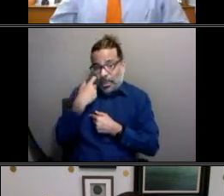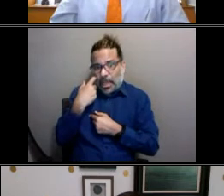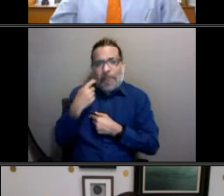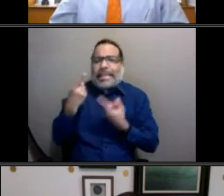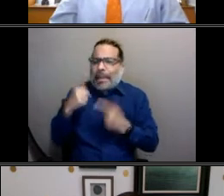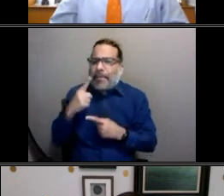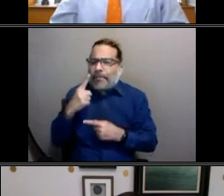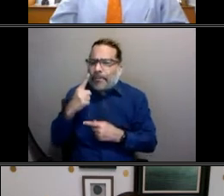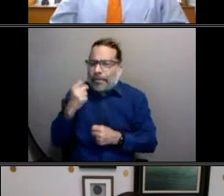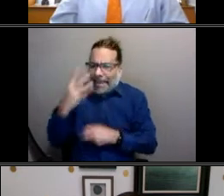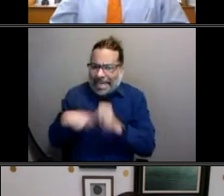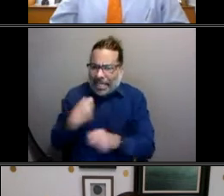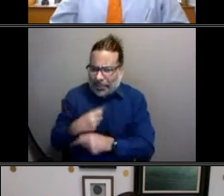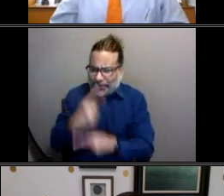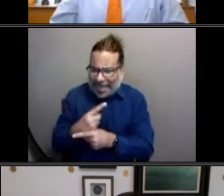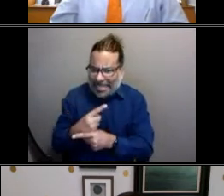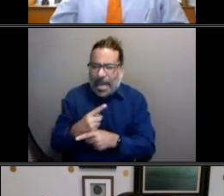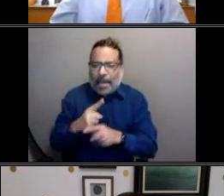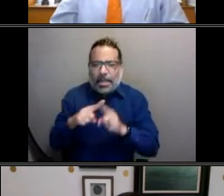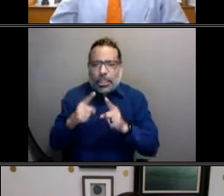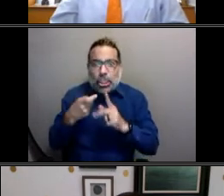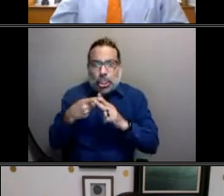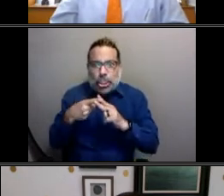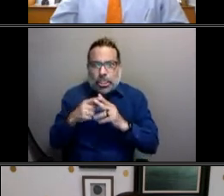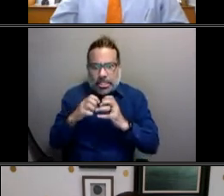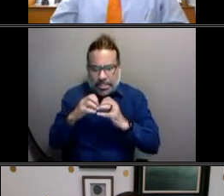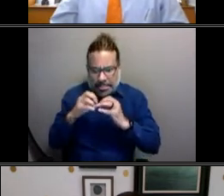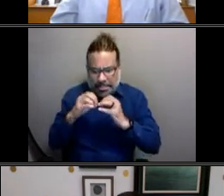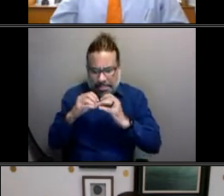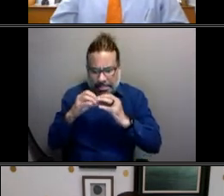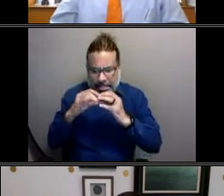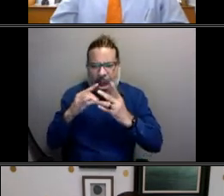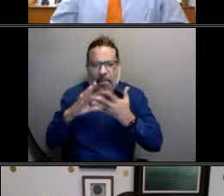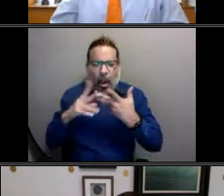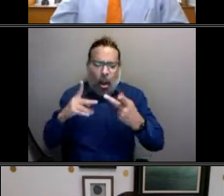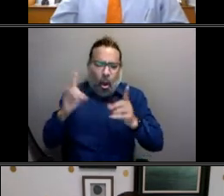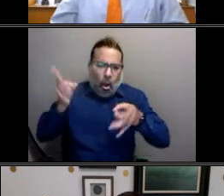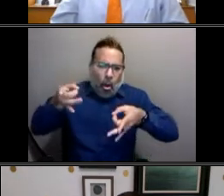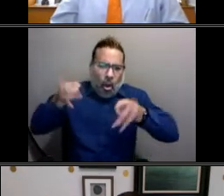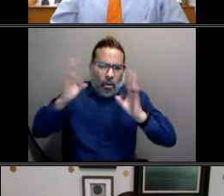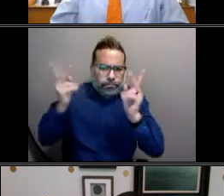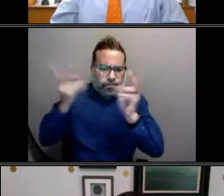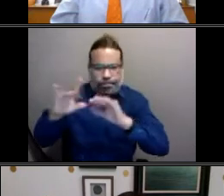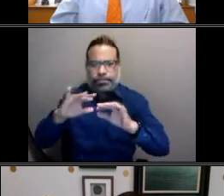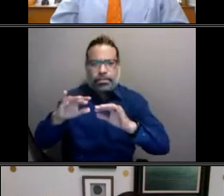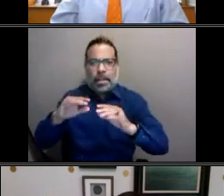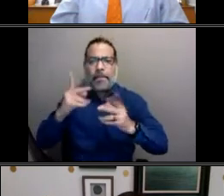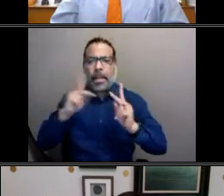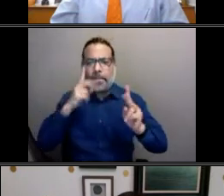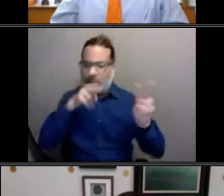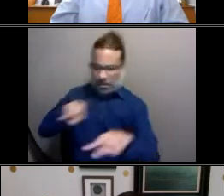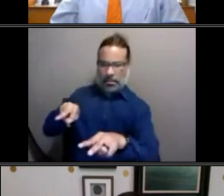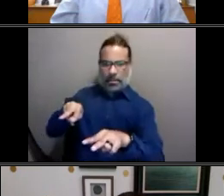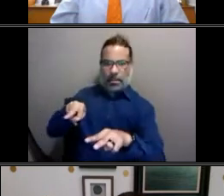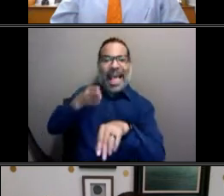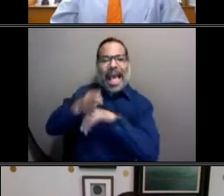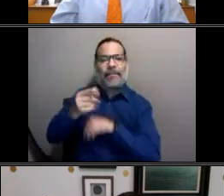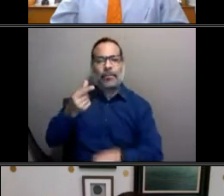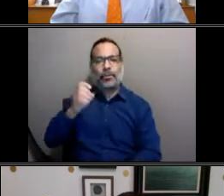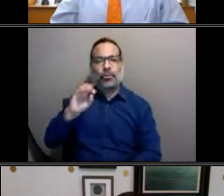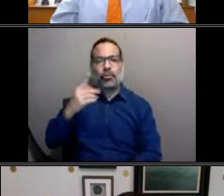long time, right? But it just really got to a new level of awareness after George Floyd's murder,